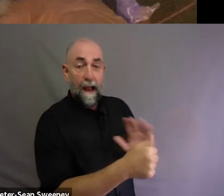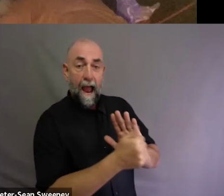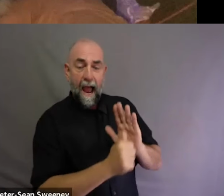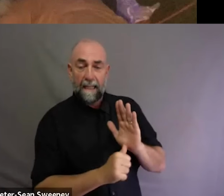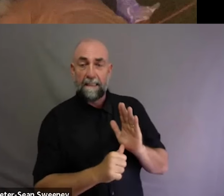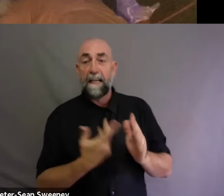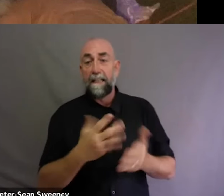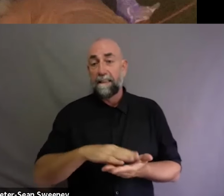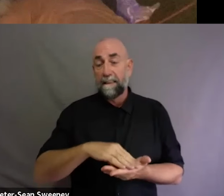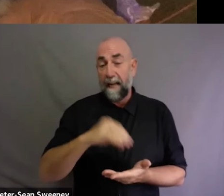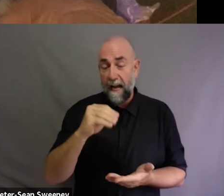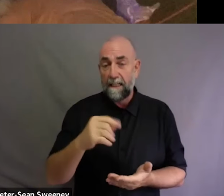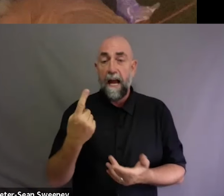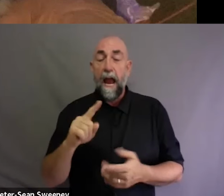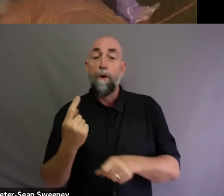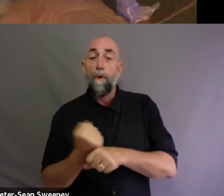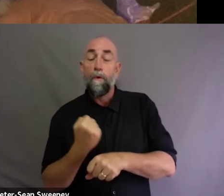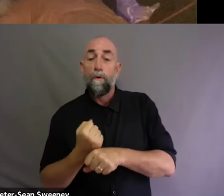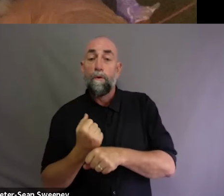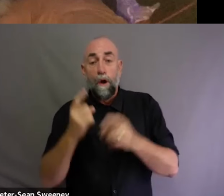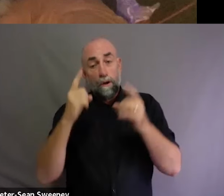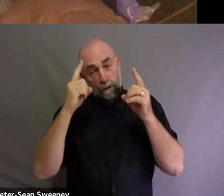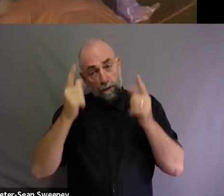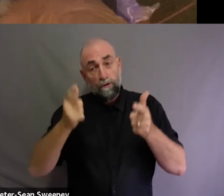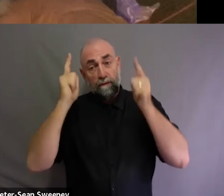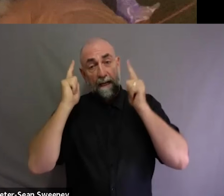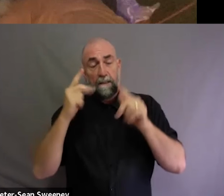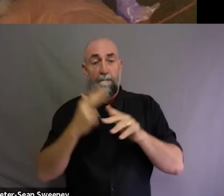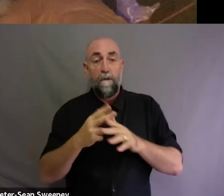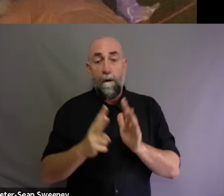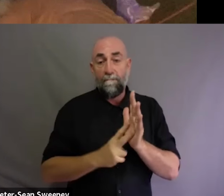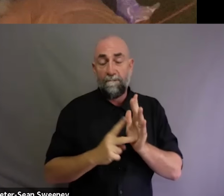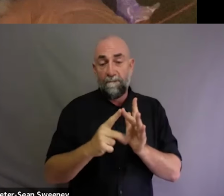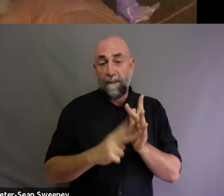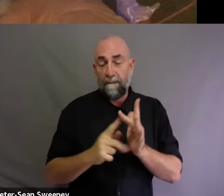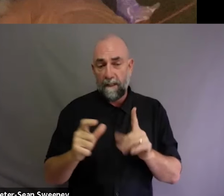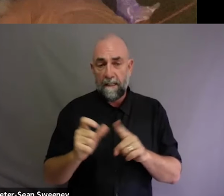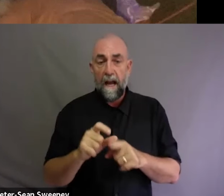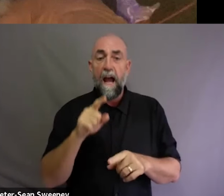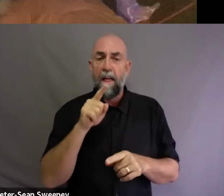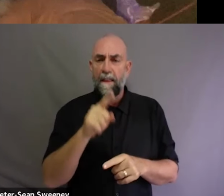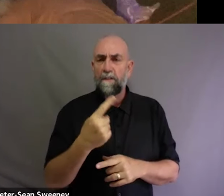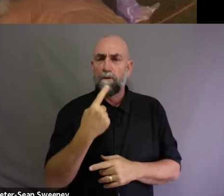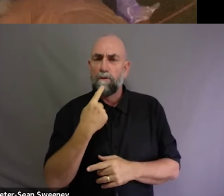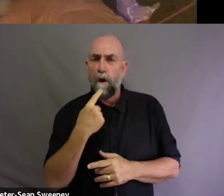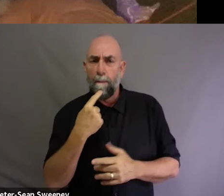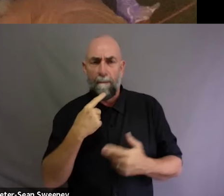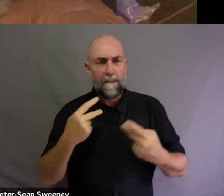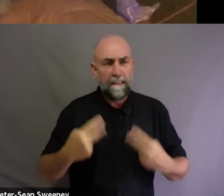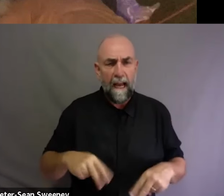the creative directors of Vivid. It was a complex dance and a movement of a complex ecology of practice.